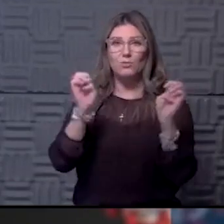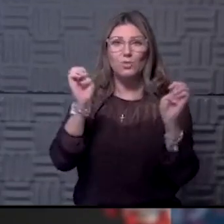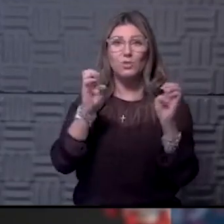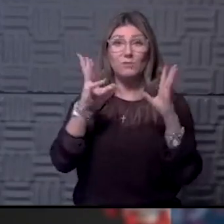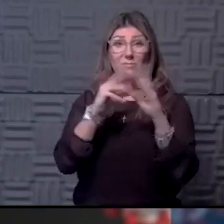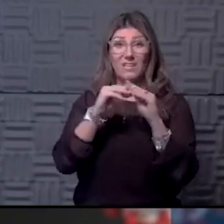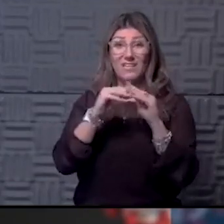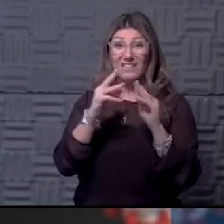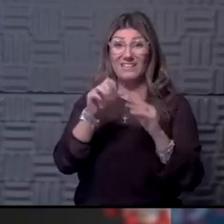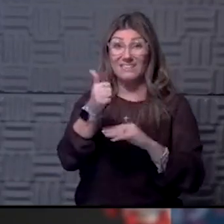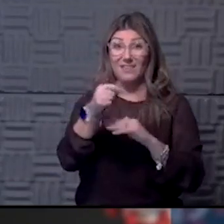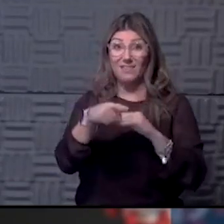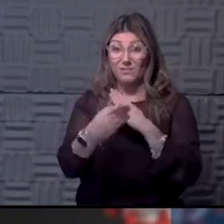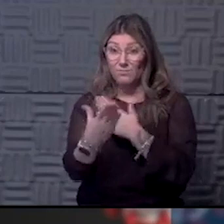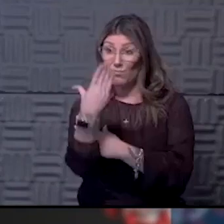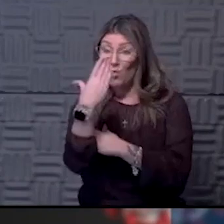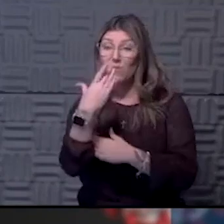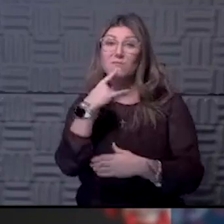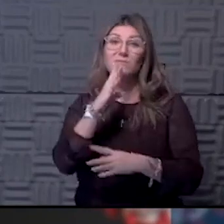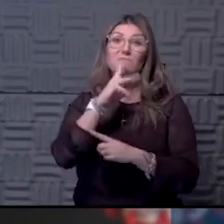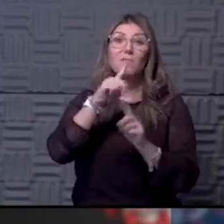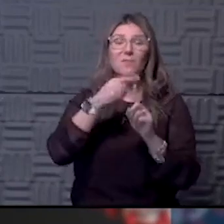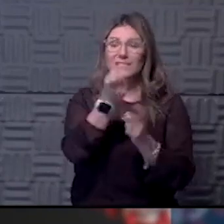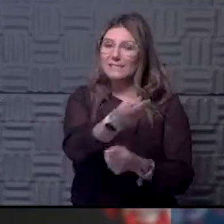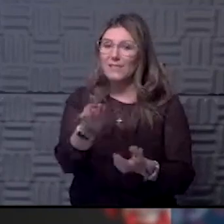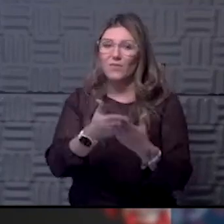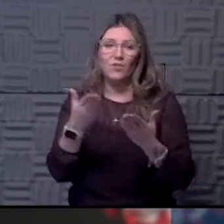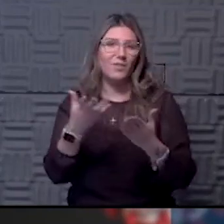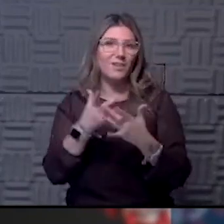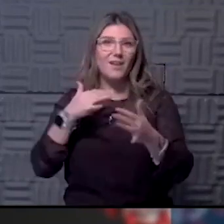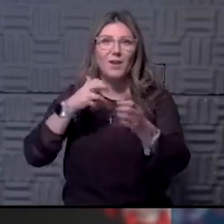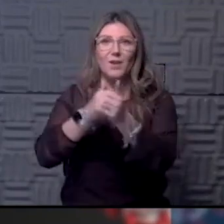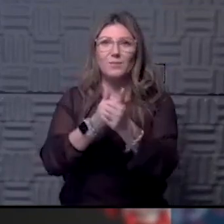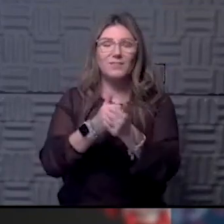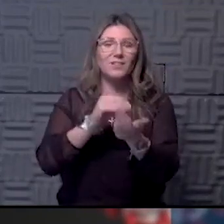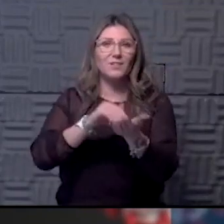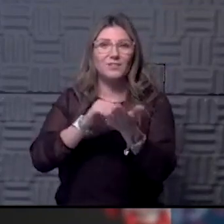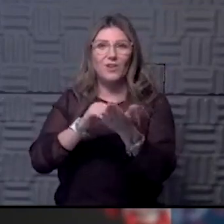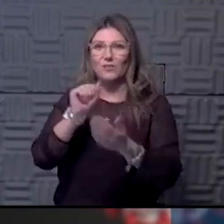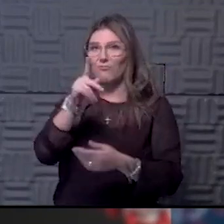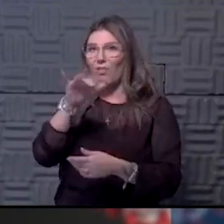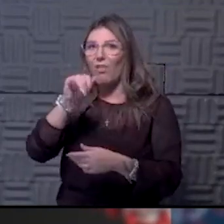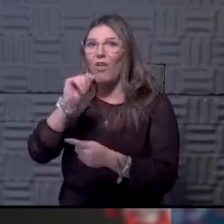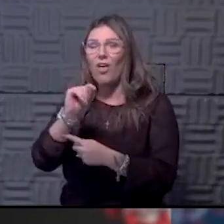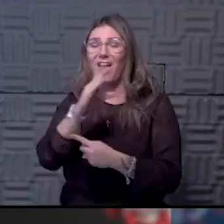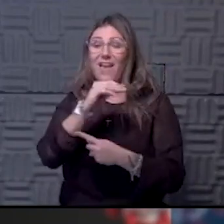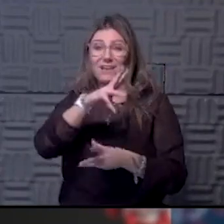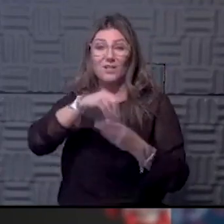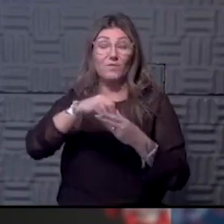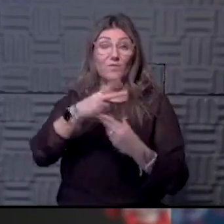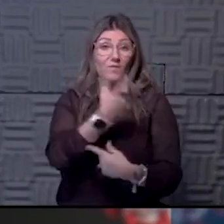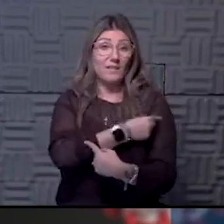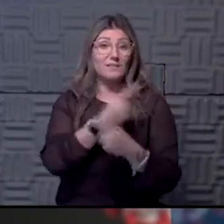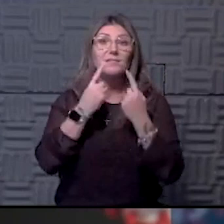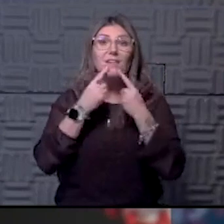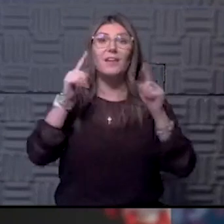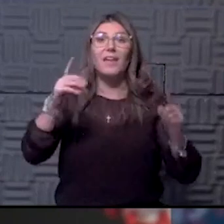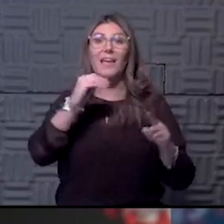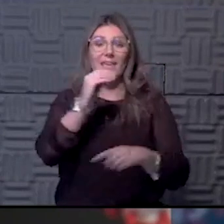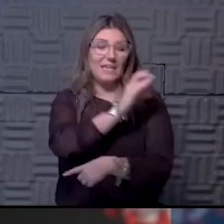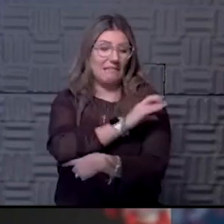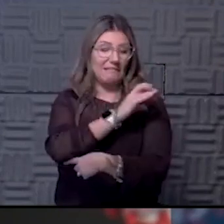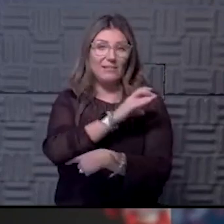this morning to talk about several things. We'll be updated about that by Dr. Ault tomorrow, including vaccine effectiveness and